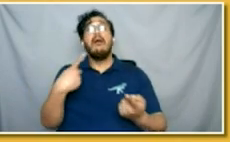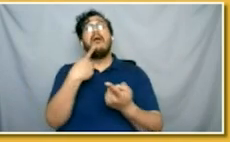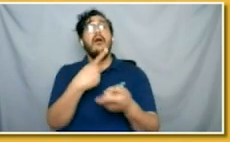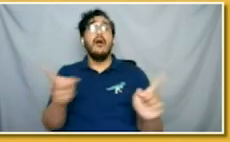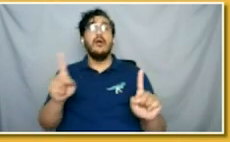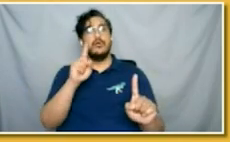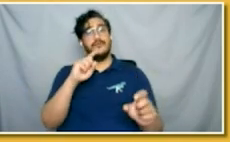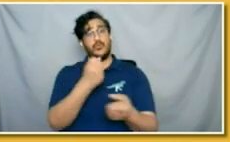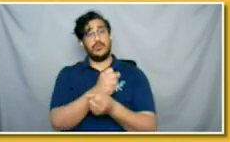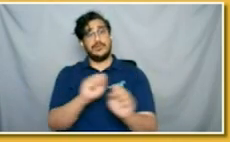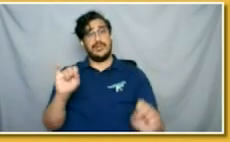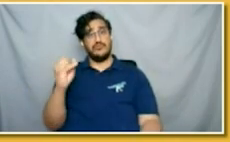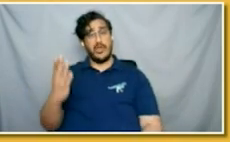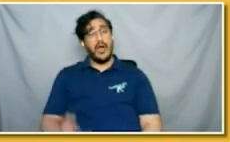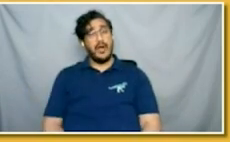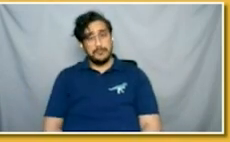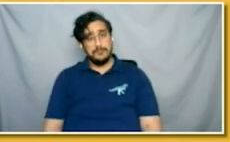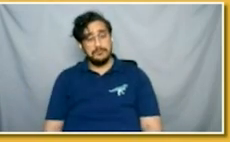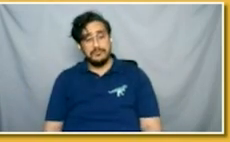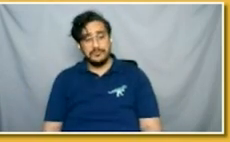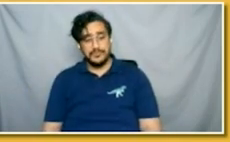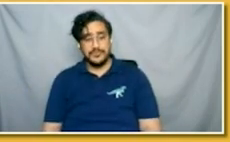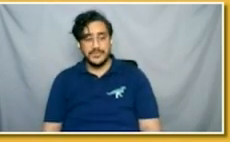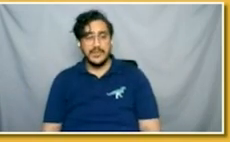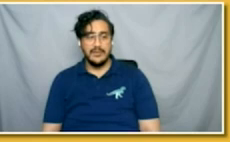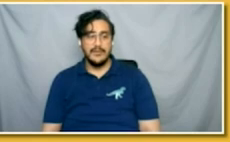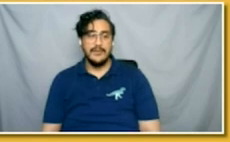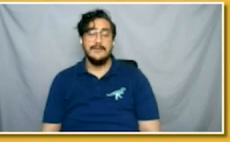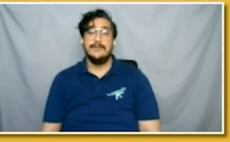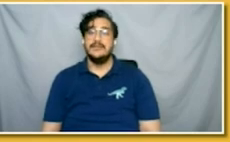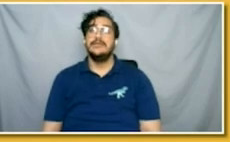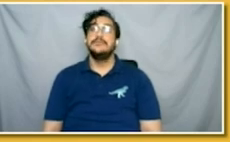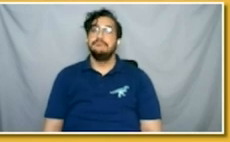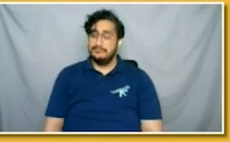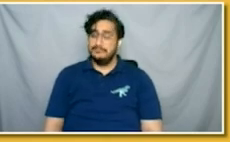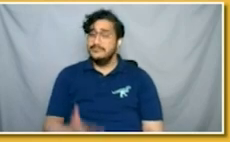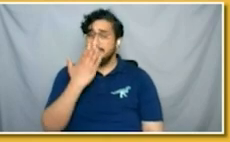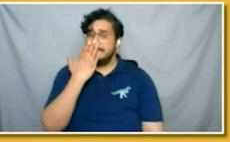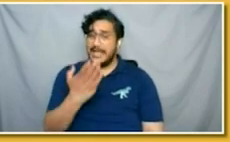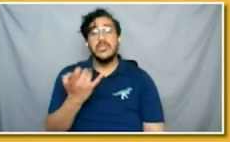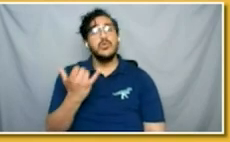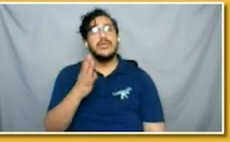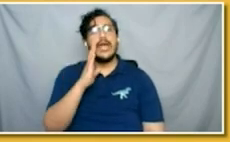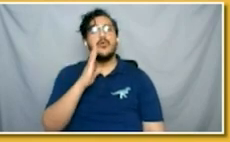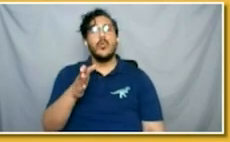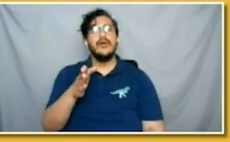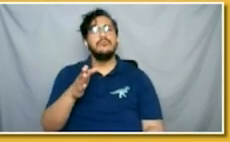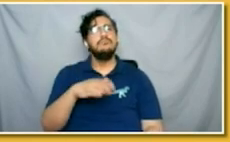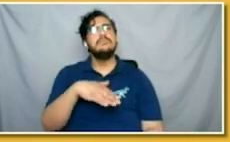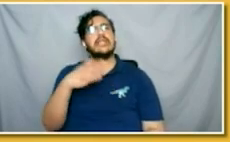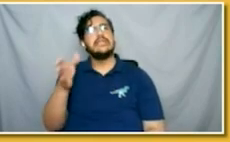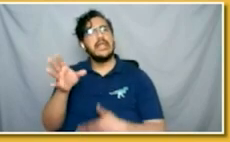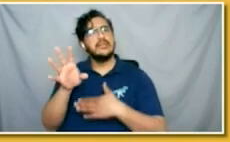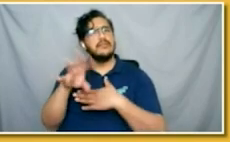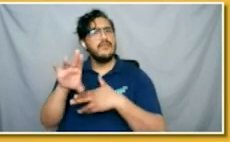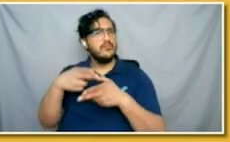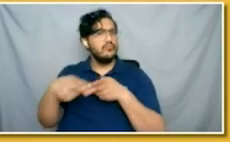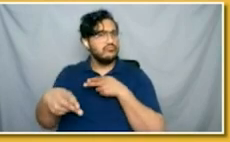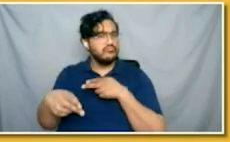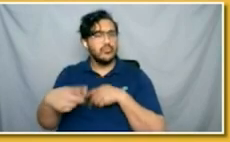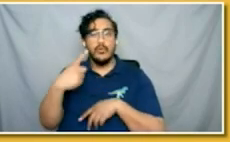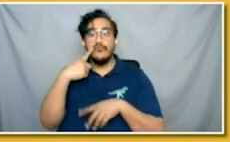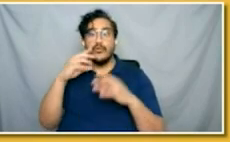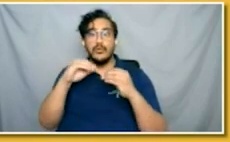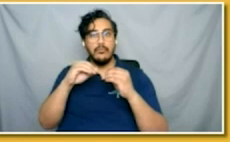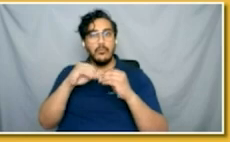Thank you, Ron. So I'm gonna move us on to the next clip. And this is, again, sort of giving a little bit more detail on how corporate leaders